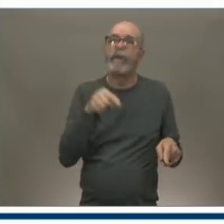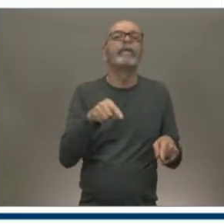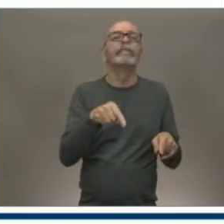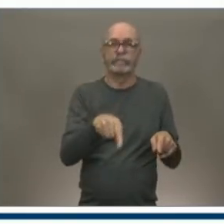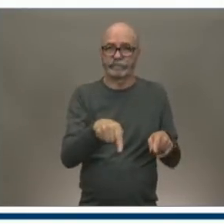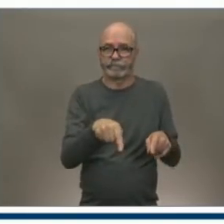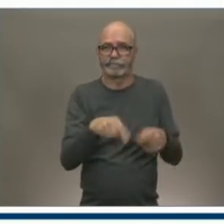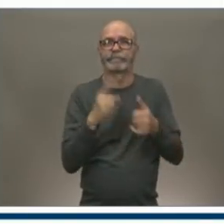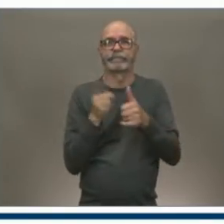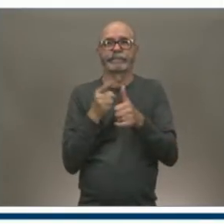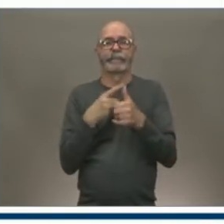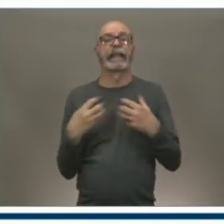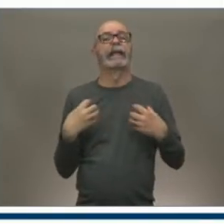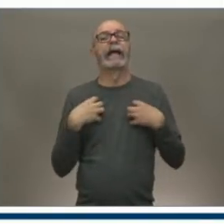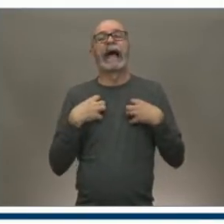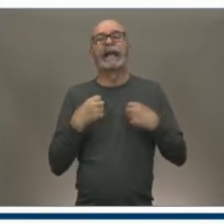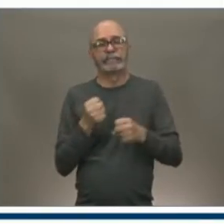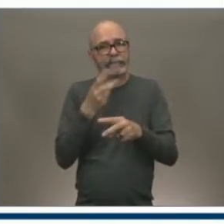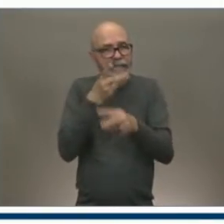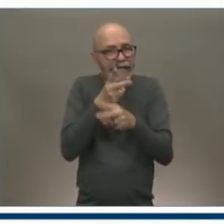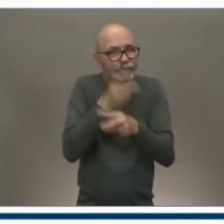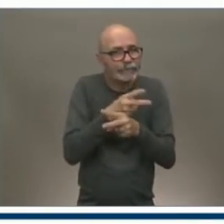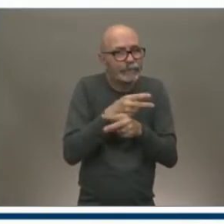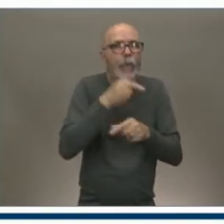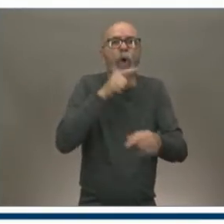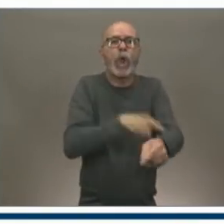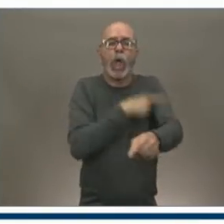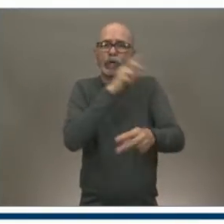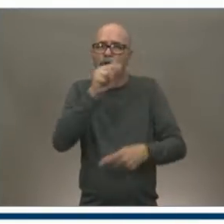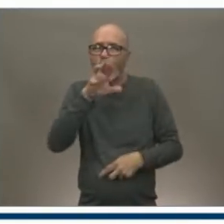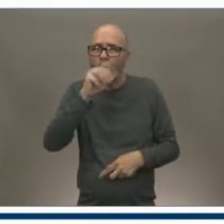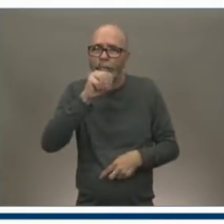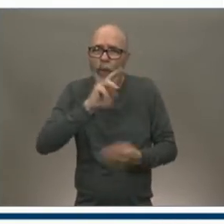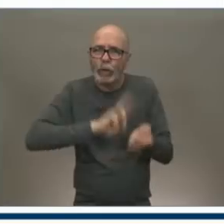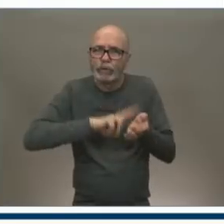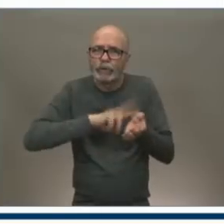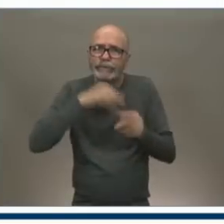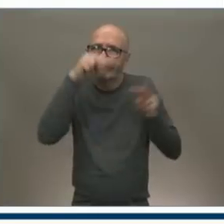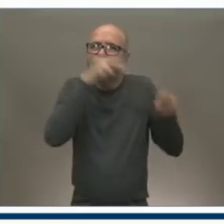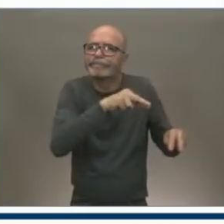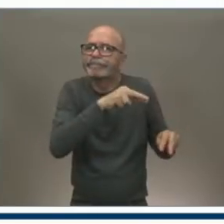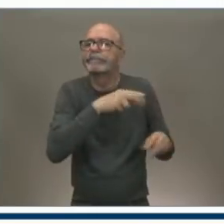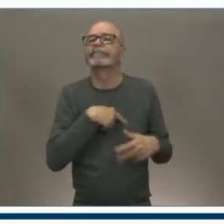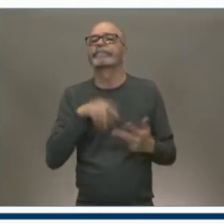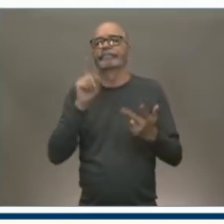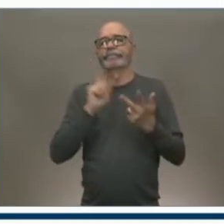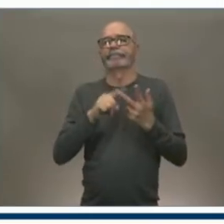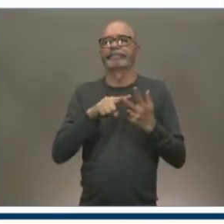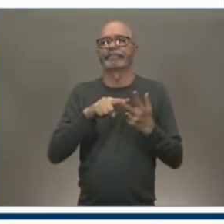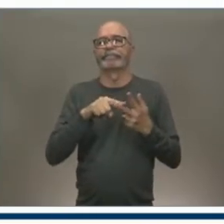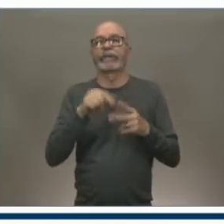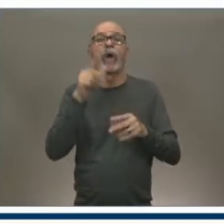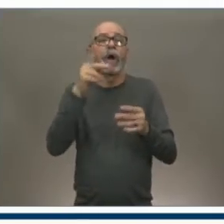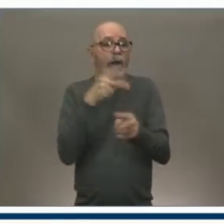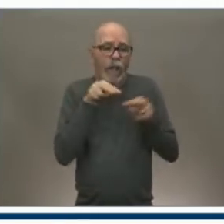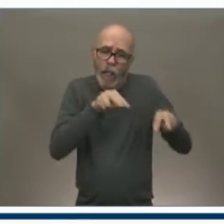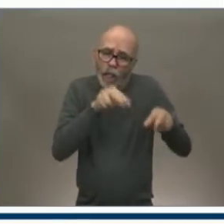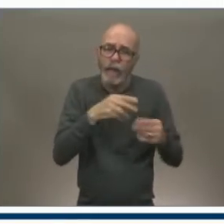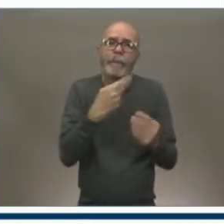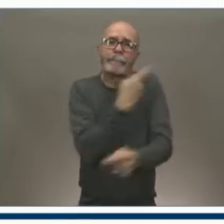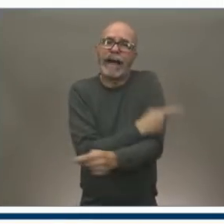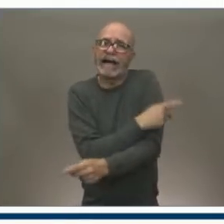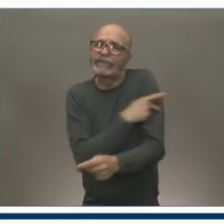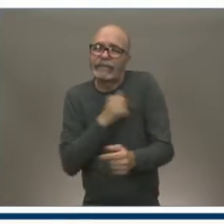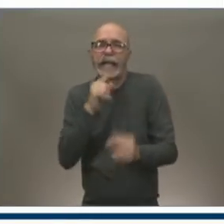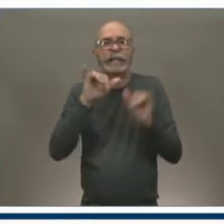through healthcare or long-term care clinics. So those who work directly with patients in hospital or patients in their home, those who work and